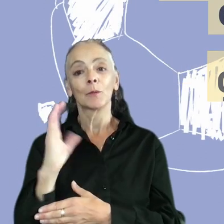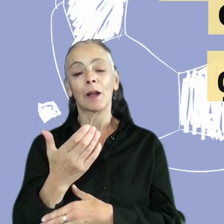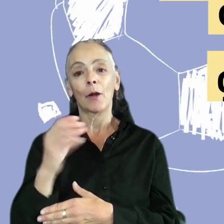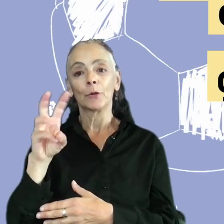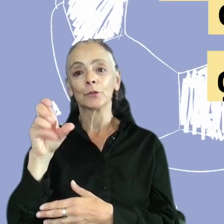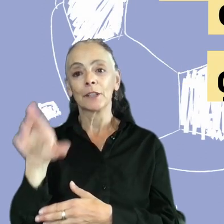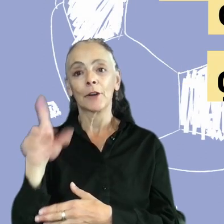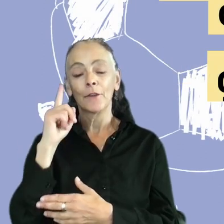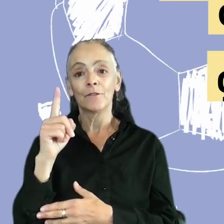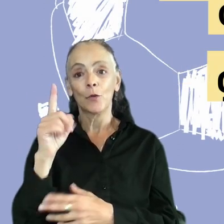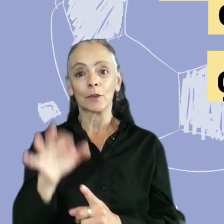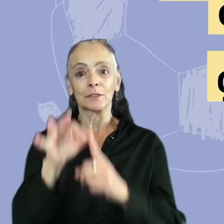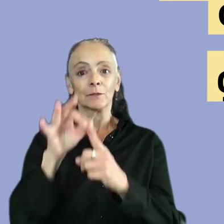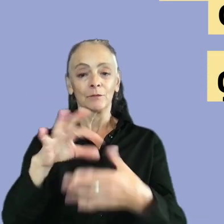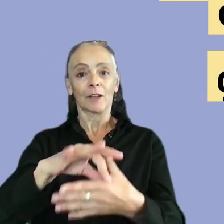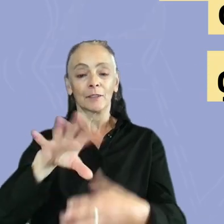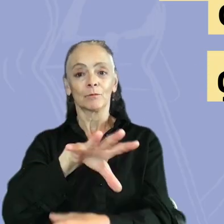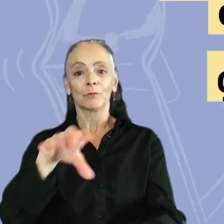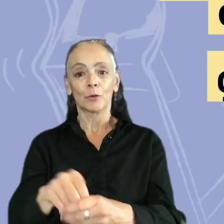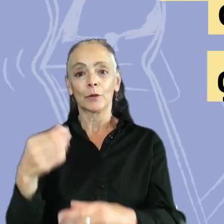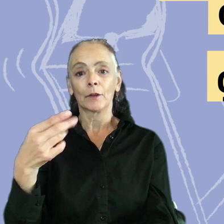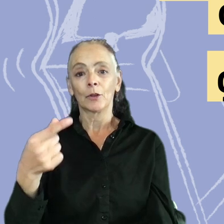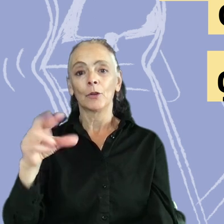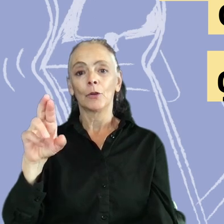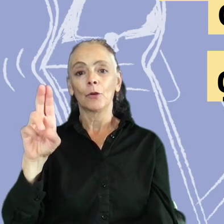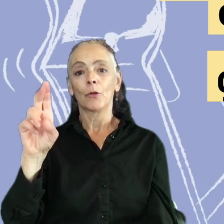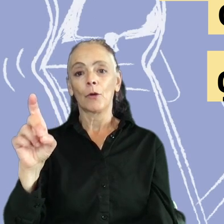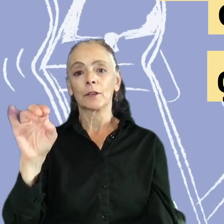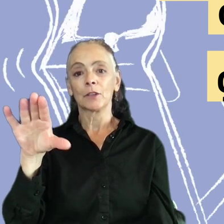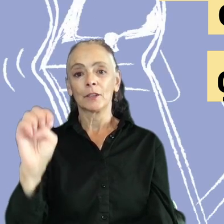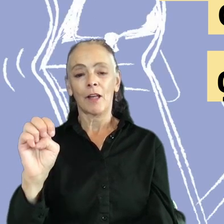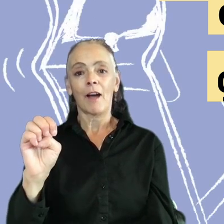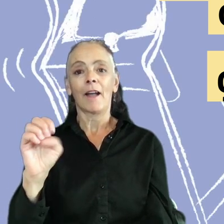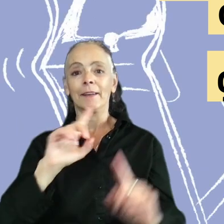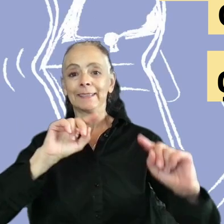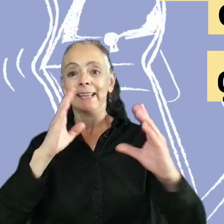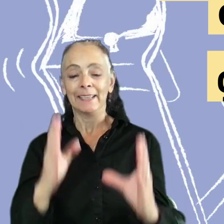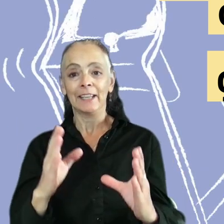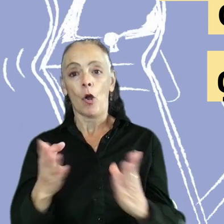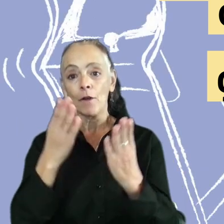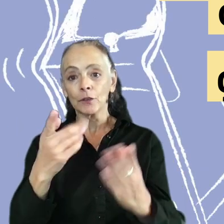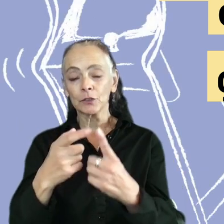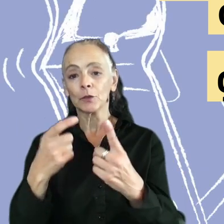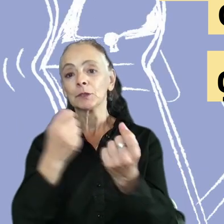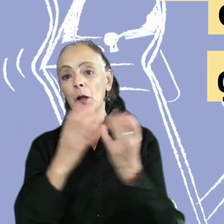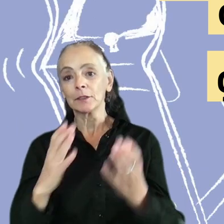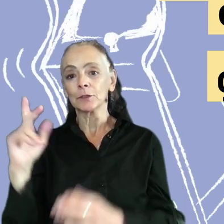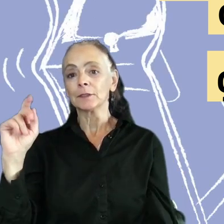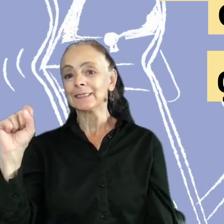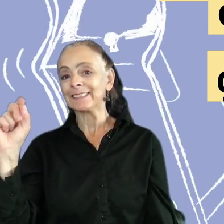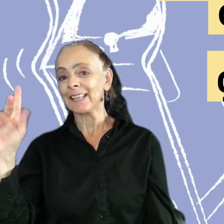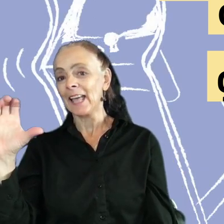our newsletter for exclusive content including drock's online attendee offers from sponsors sketch and